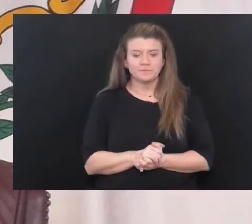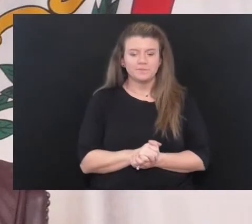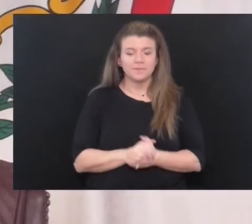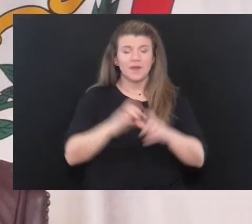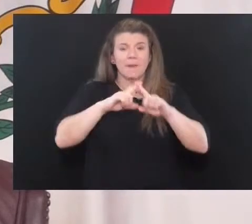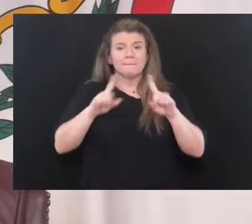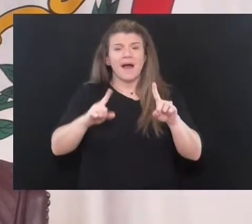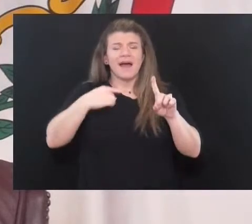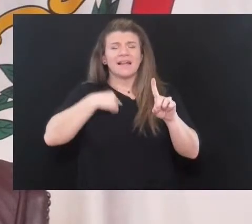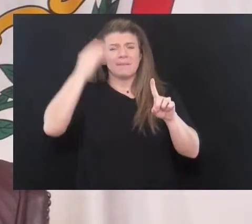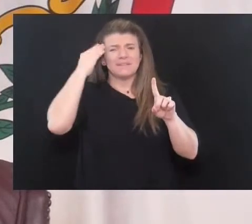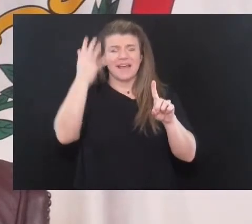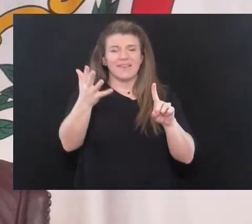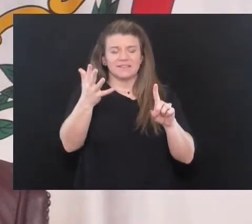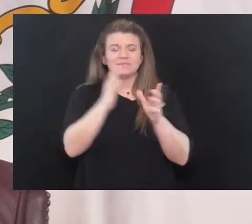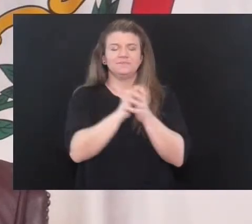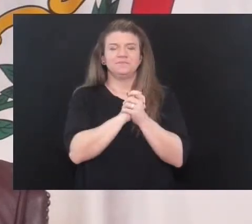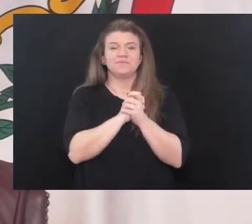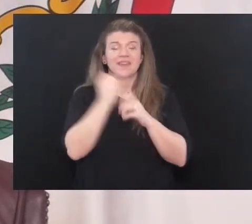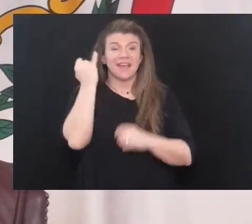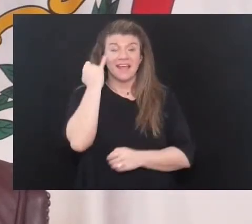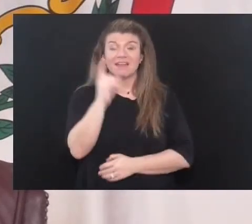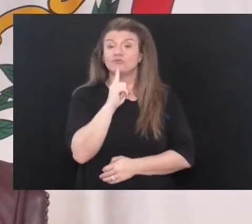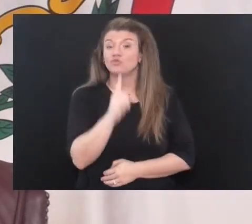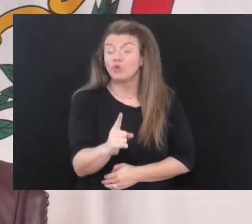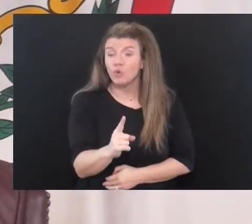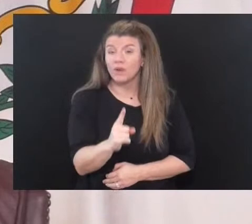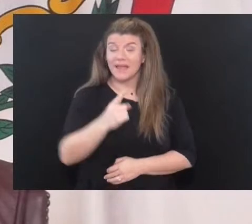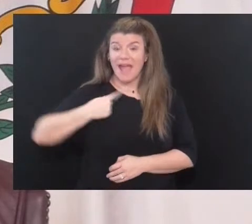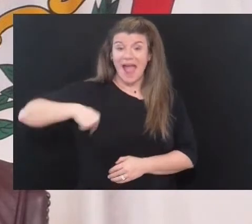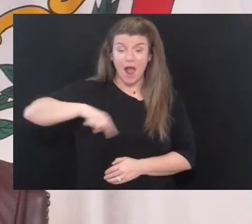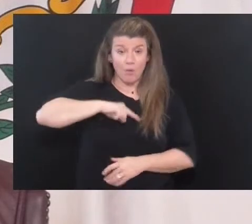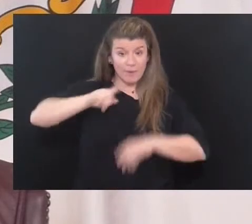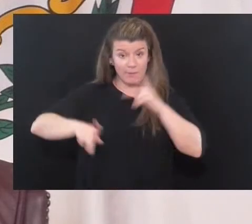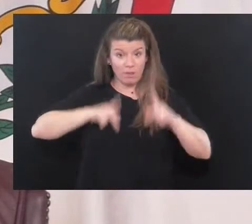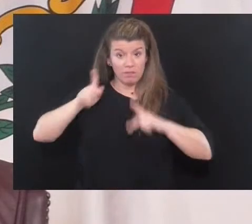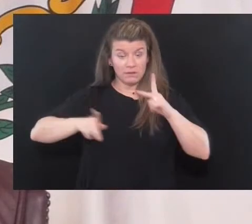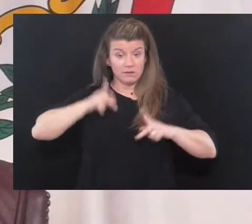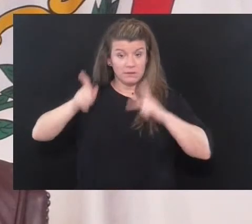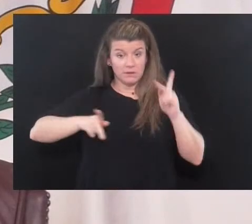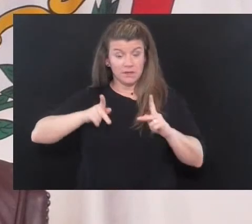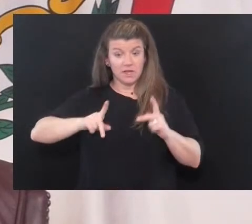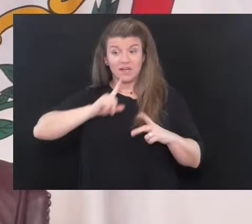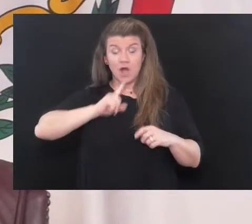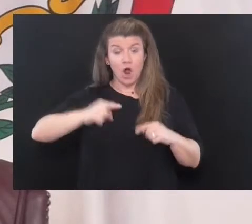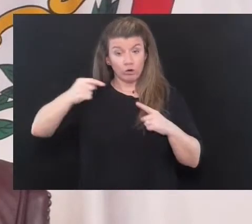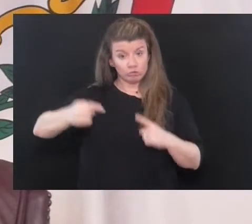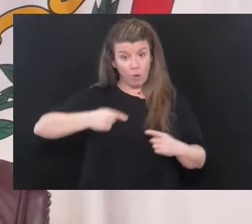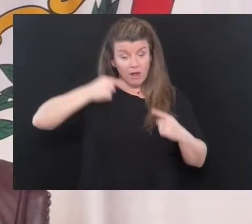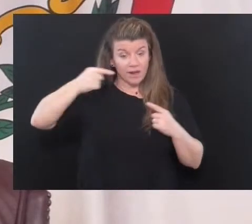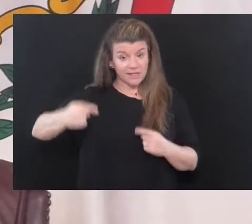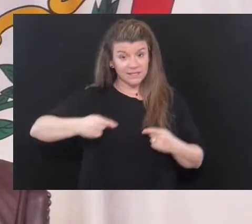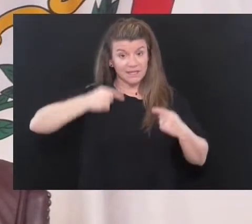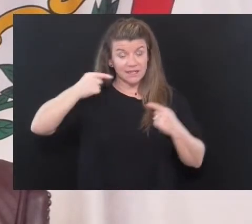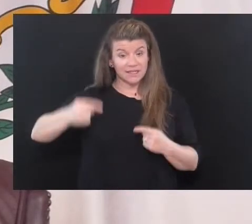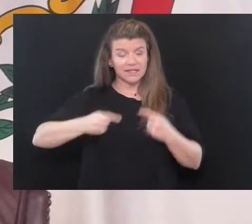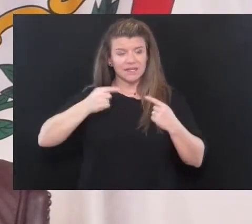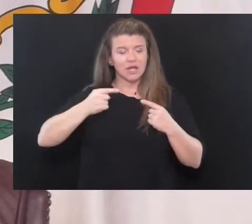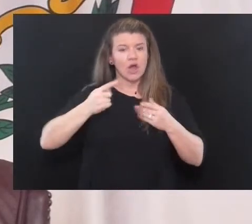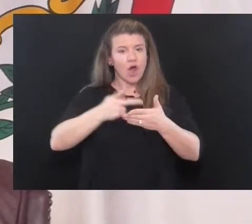let me just say this. If truly our people are struggling, you know,